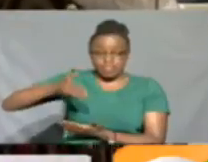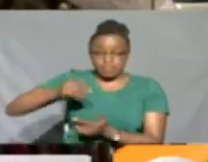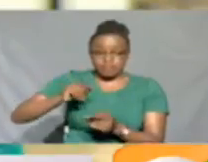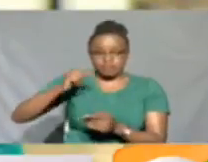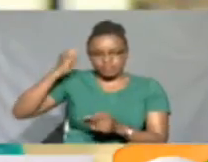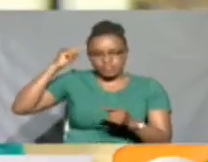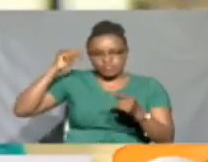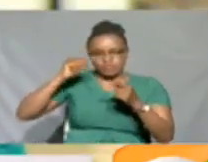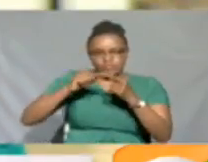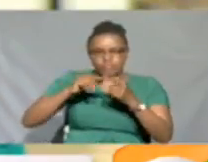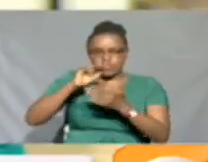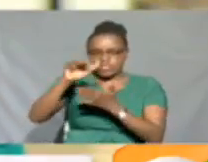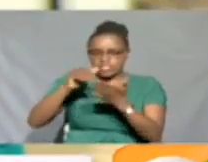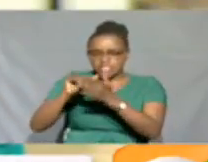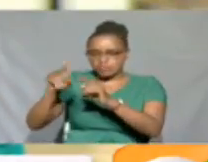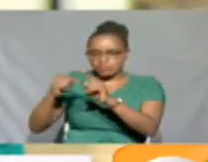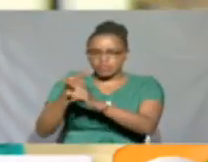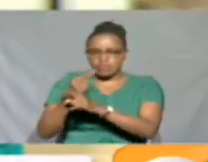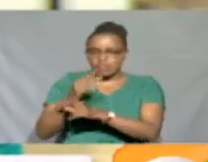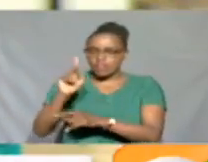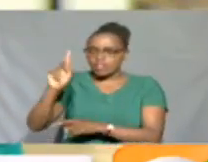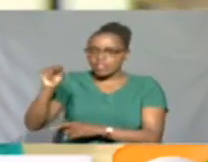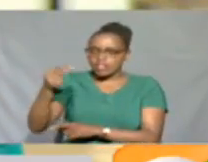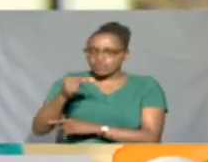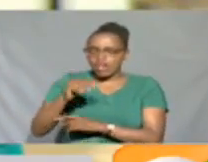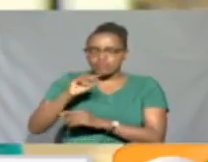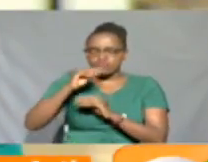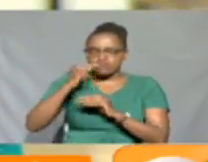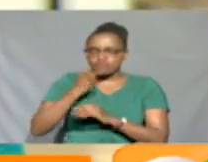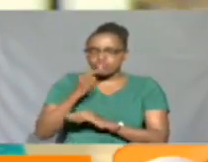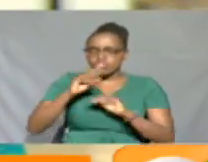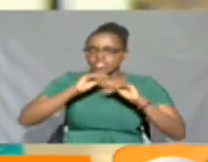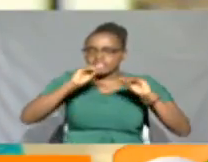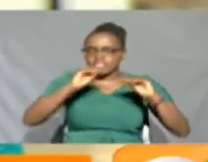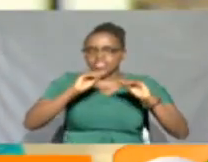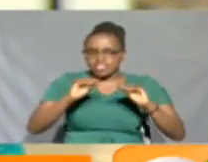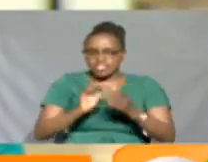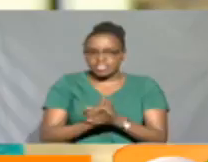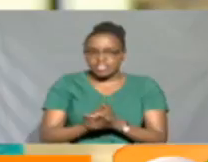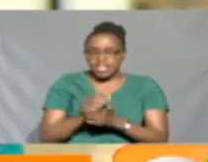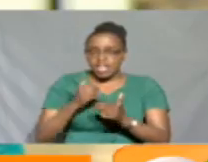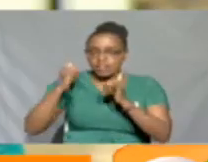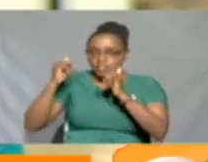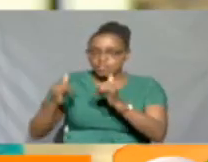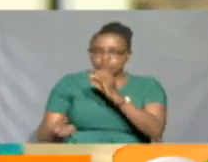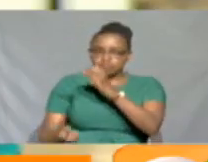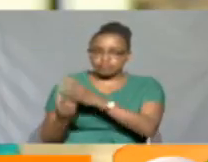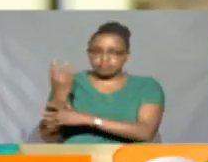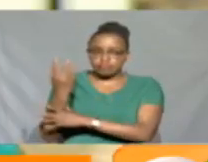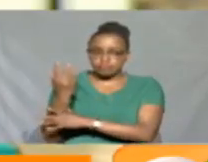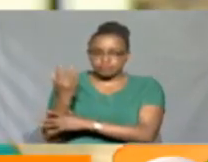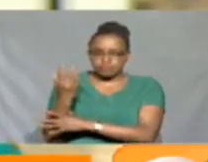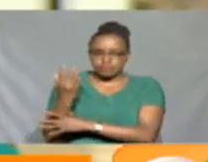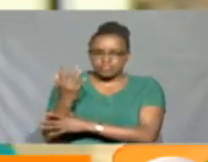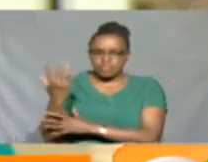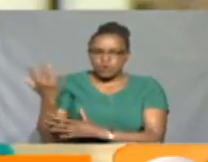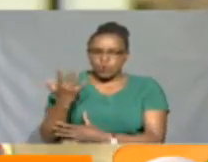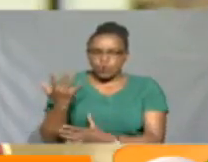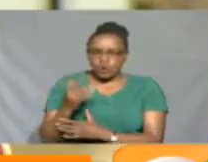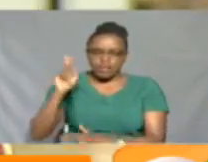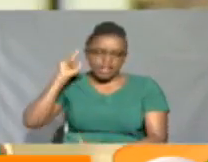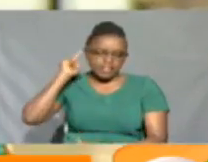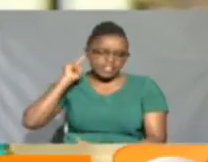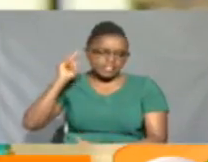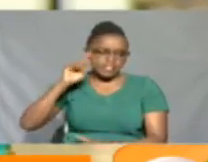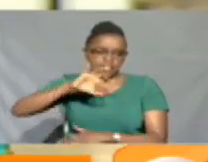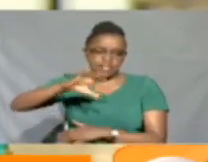four centers, at the Kenyatta, at Moi Teaching Referral. There's a new facility coming up at the Kisii